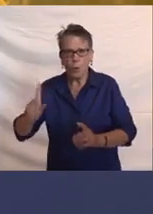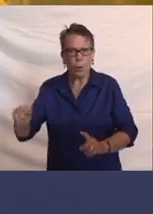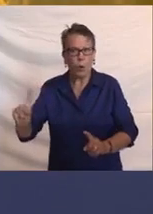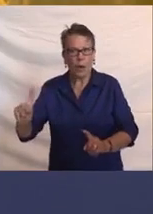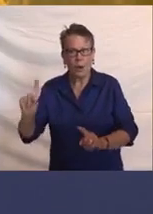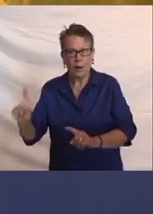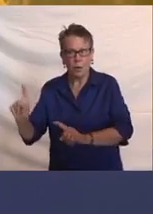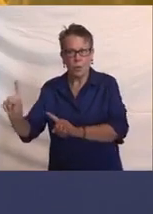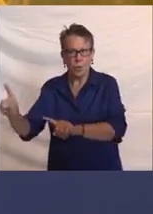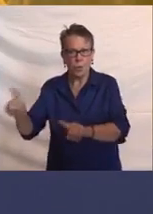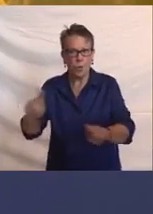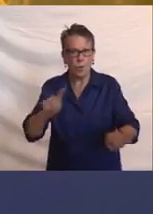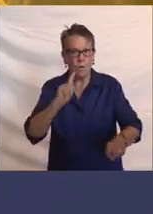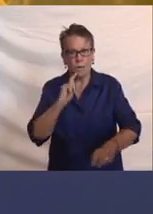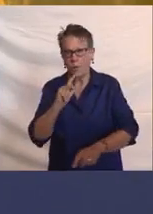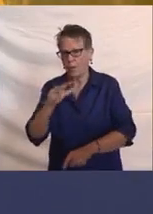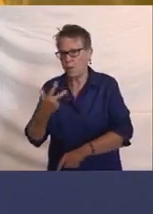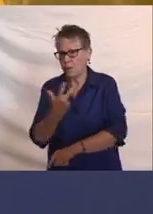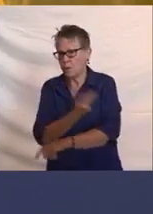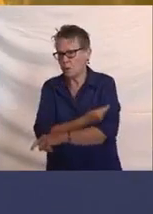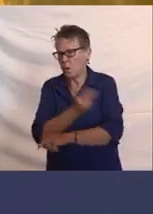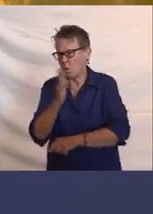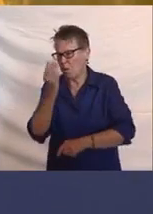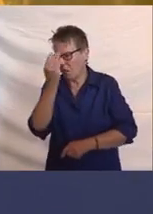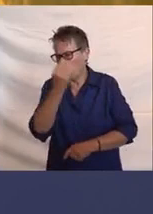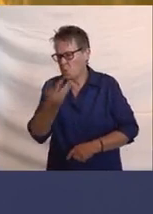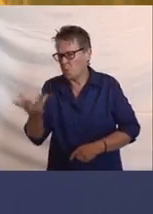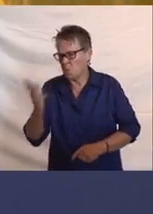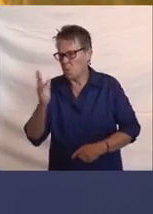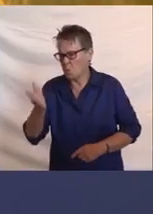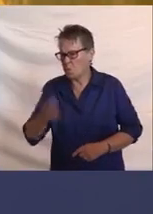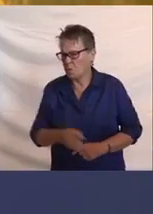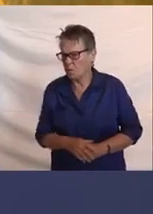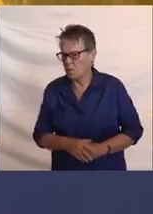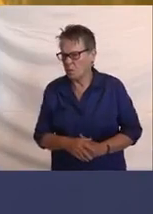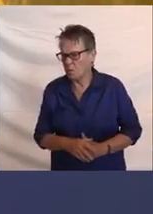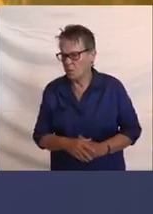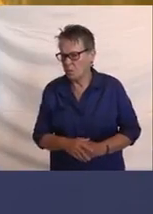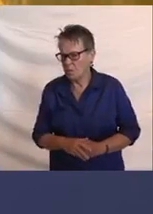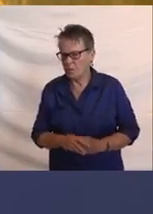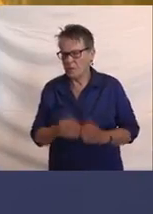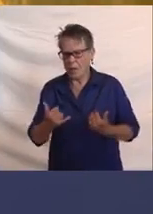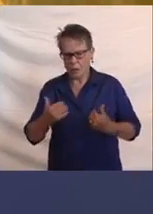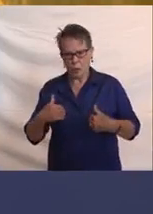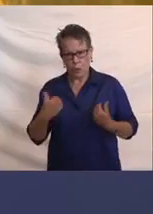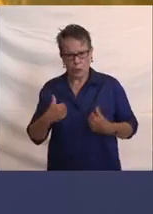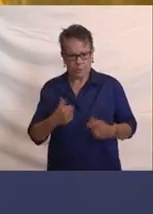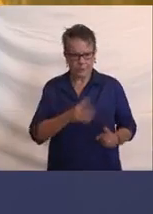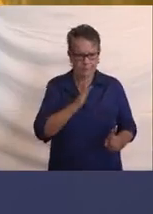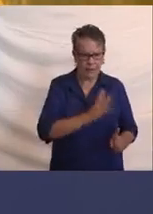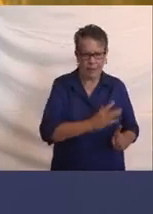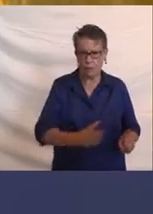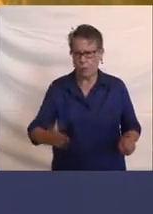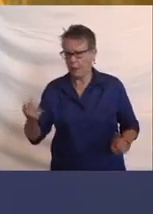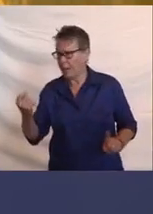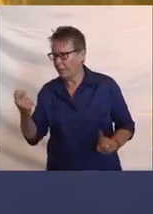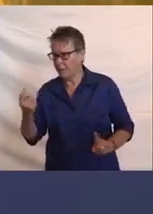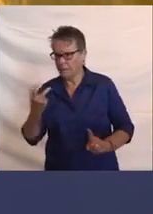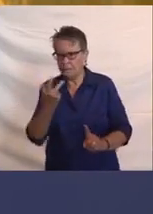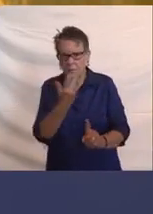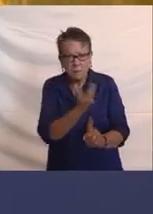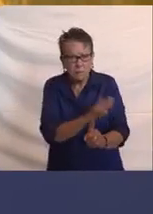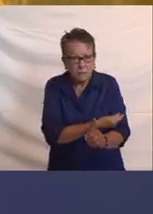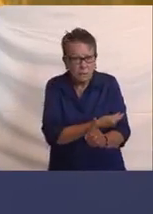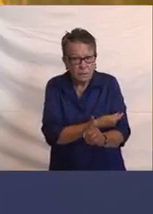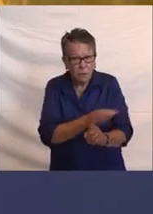Judy, right? How much safer will we be if 5 to 11-year-olds? I would think it's a big step, I would think, right? I